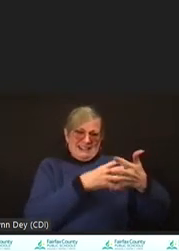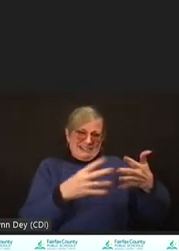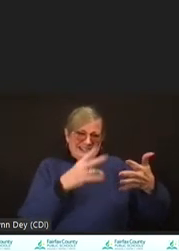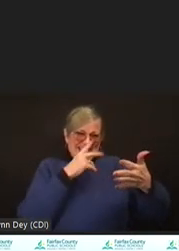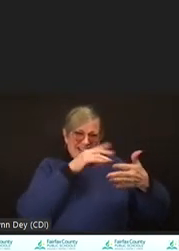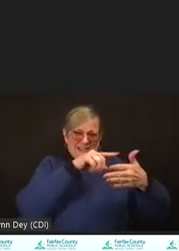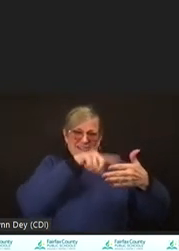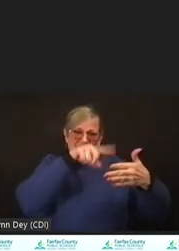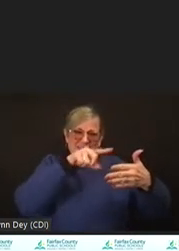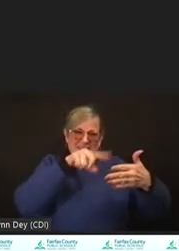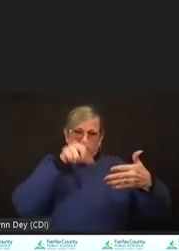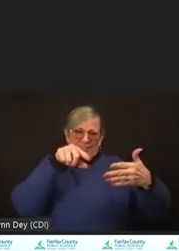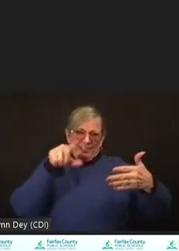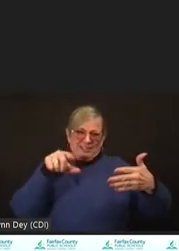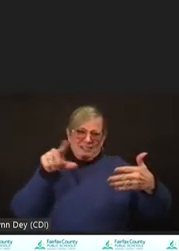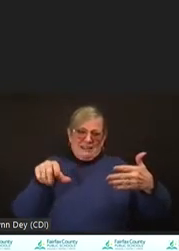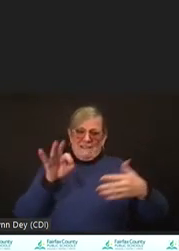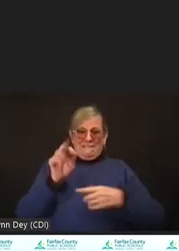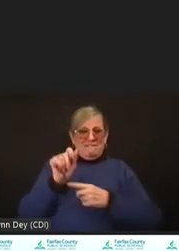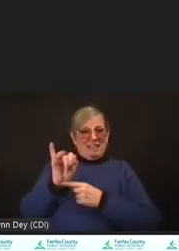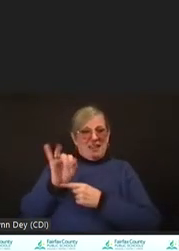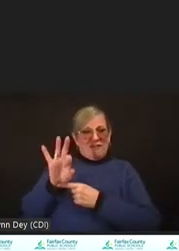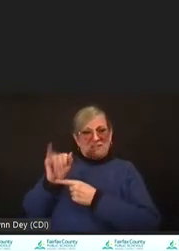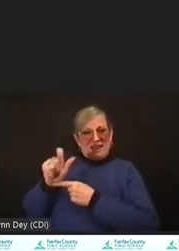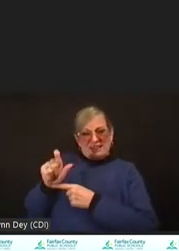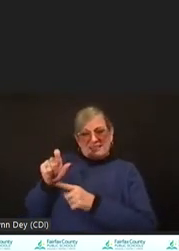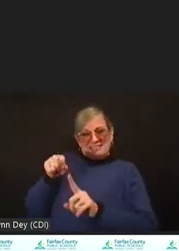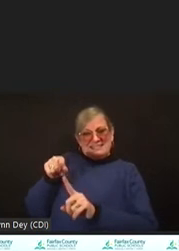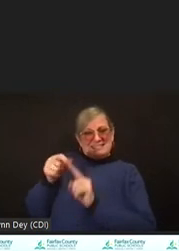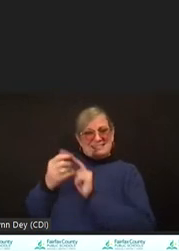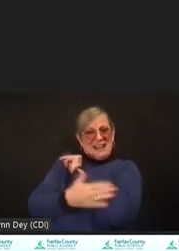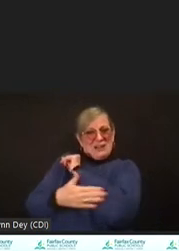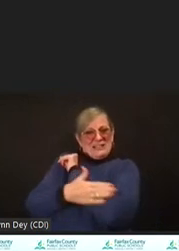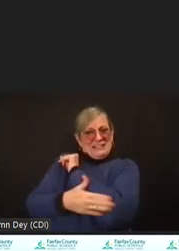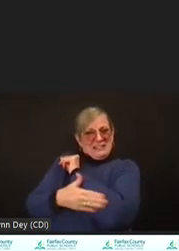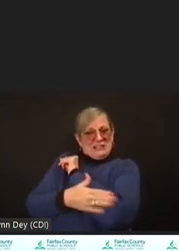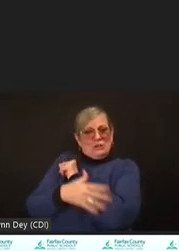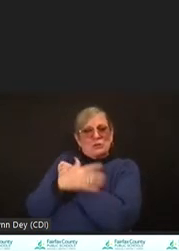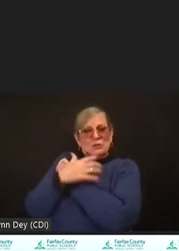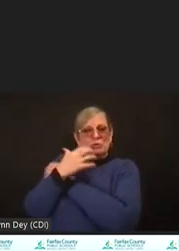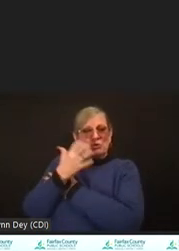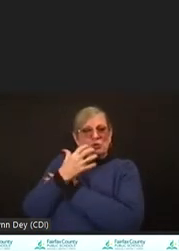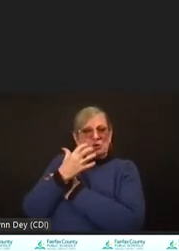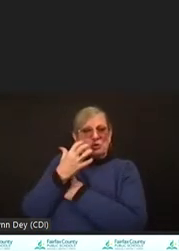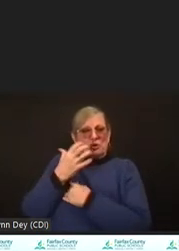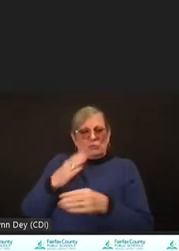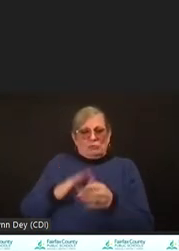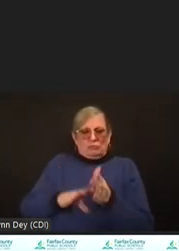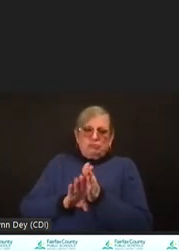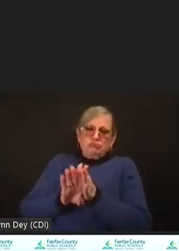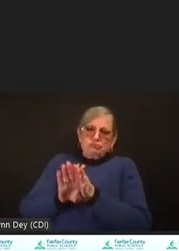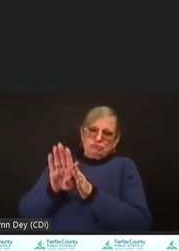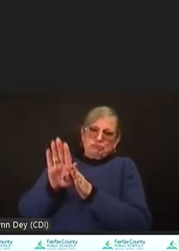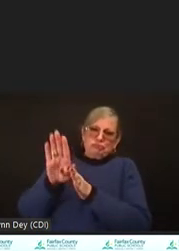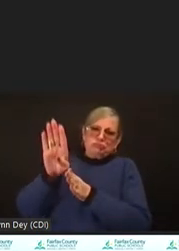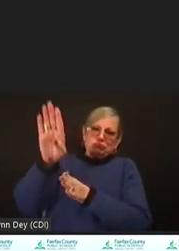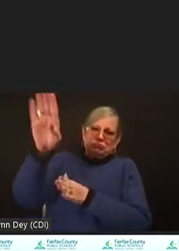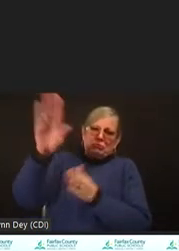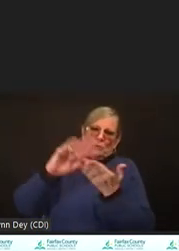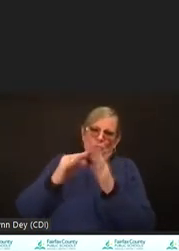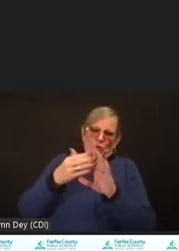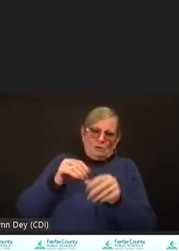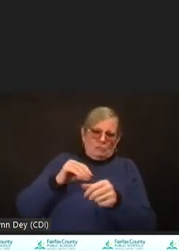all of the other counties across the Commonwealth, are experiencing high levels of community transmission. And the category